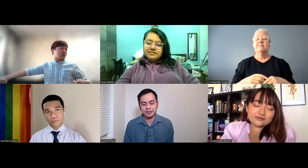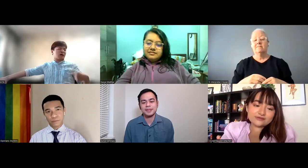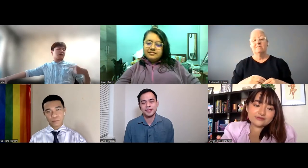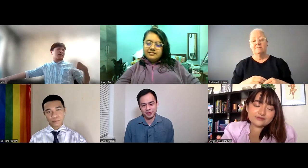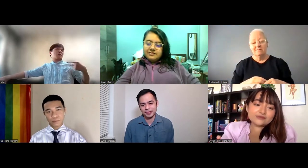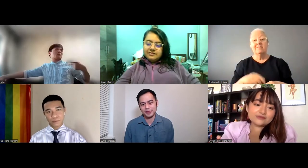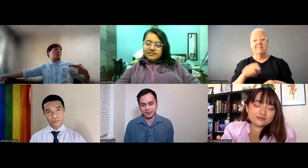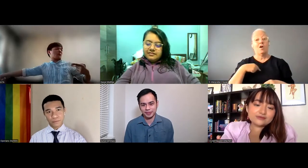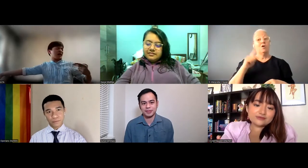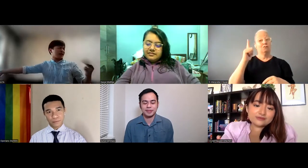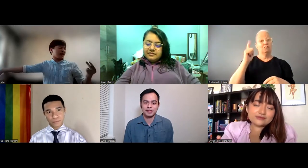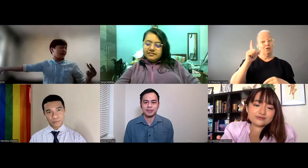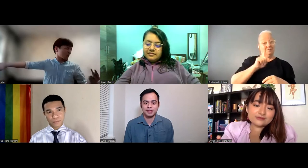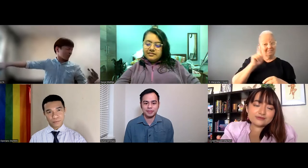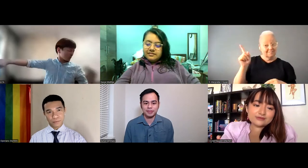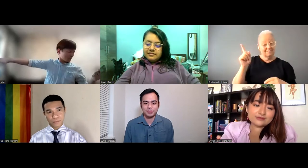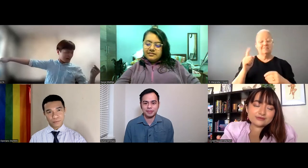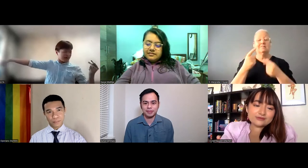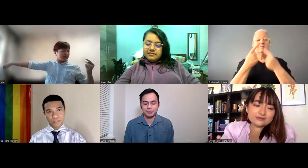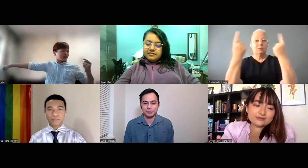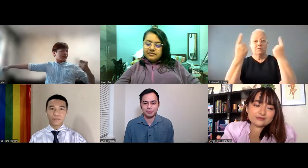university. And then our university is